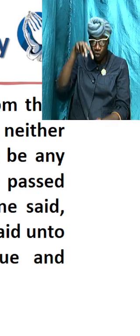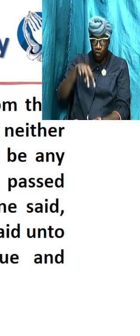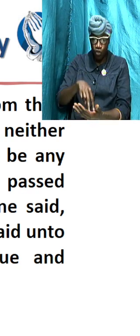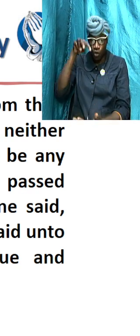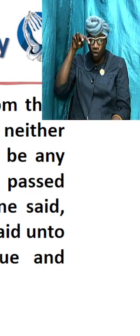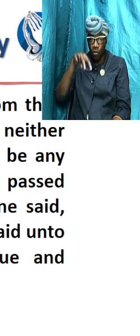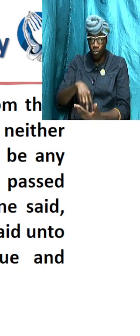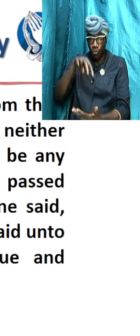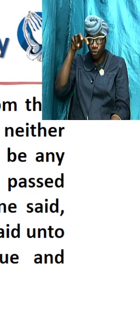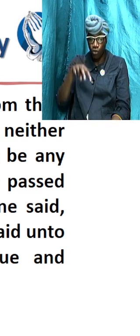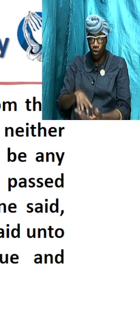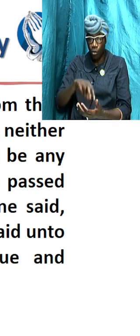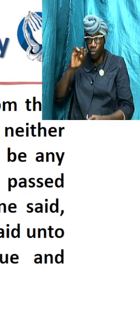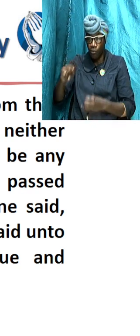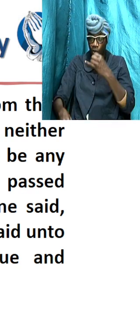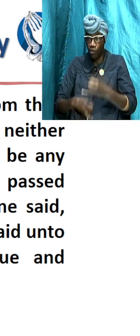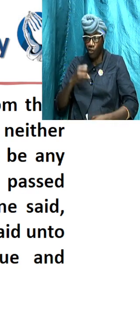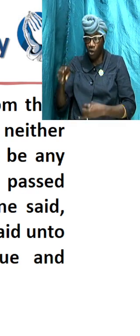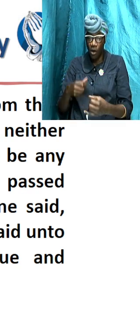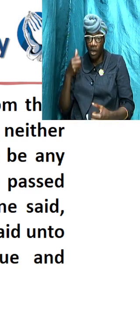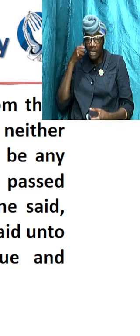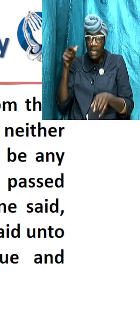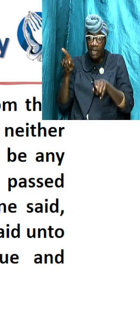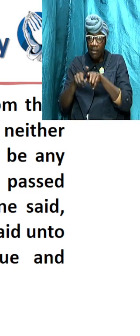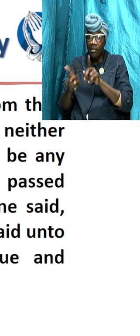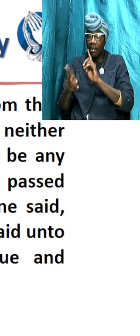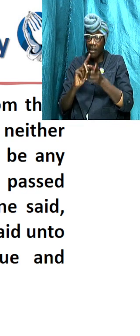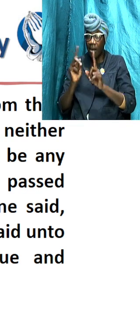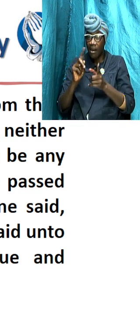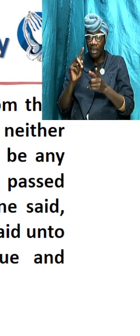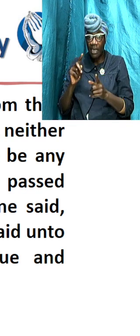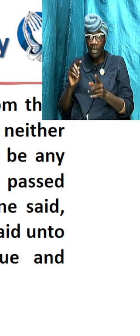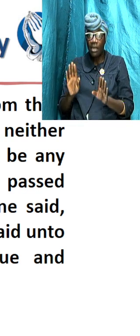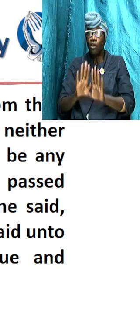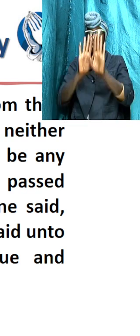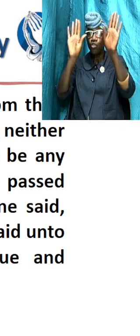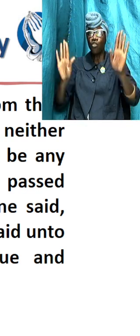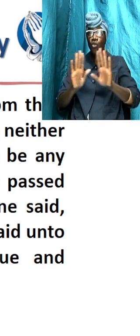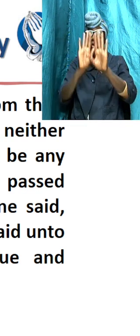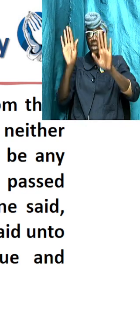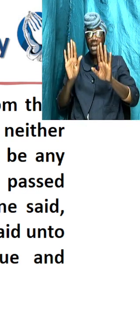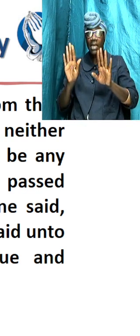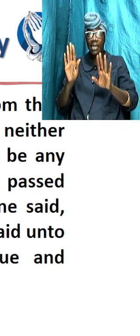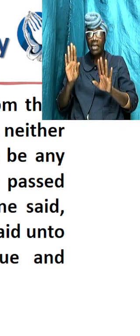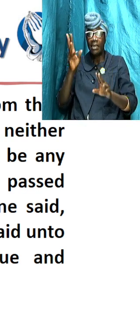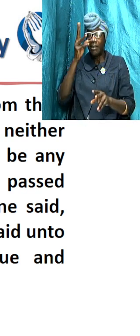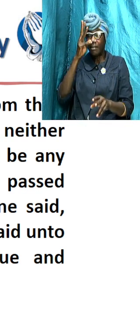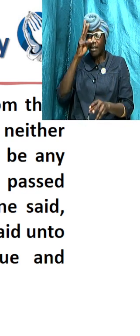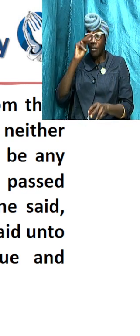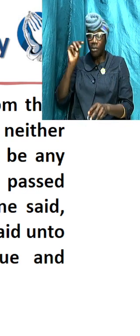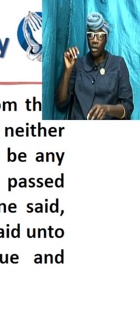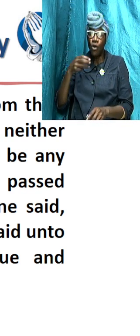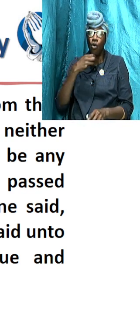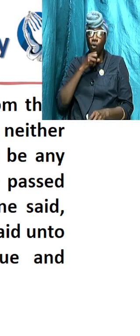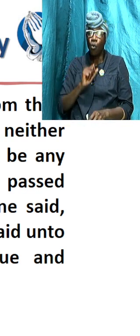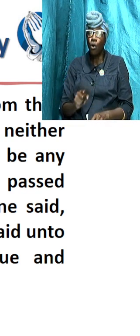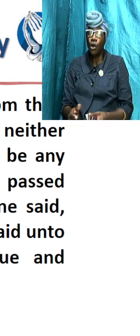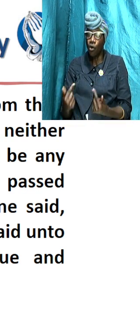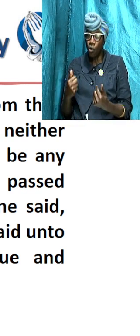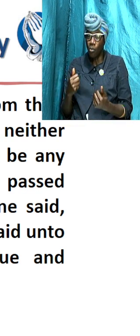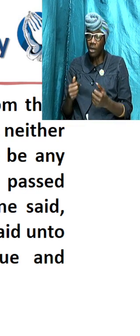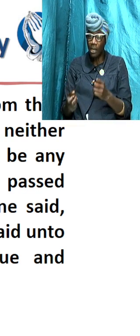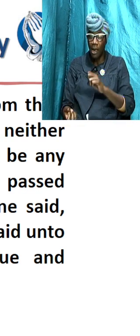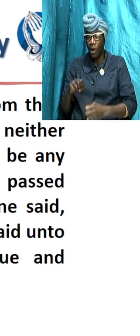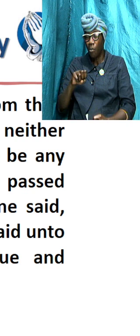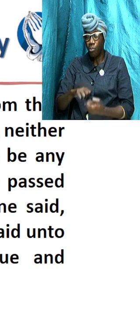remember Sister Nurse talking Sunday and said, boy, she never know that all being older comes with so much problems, come with